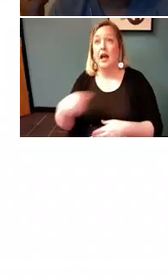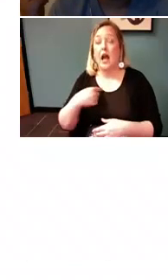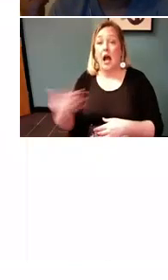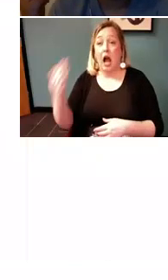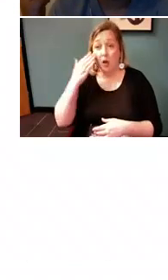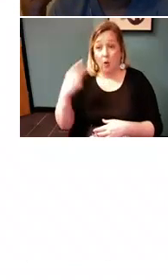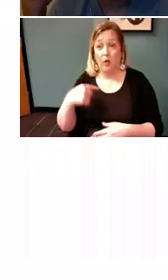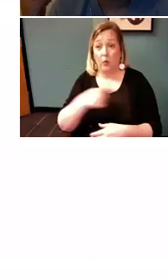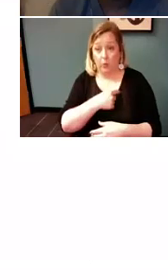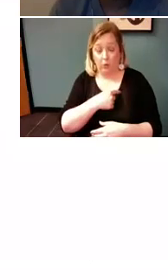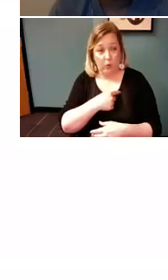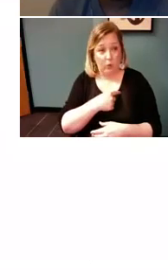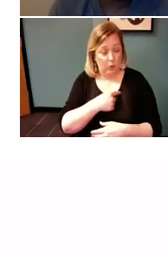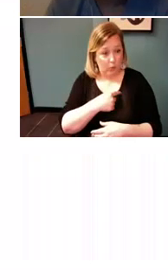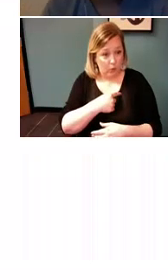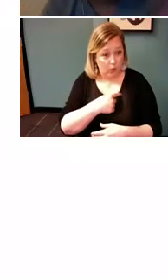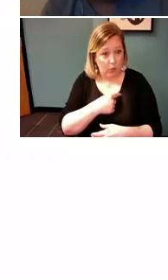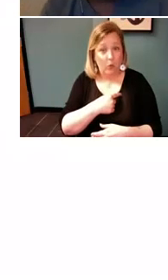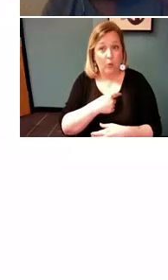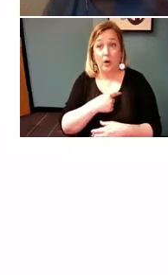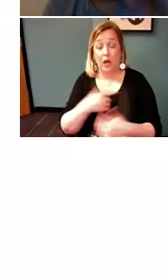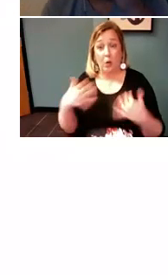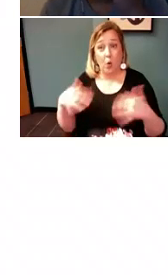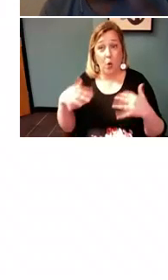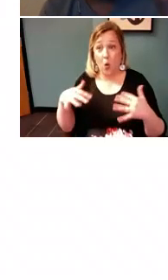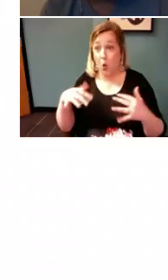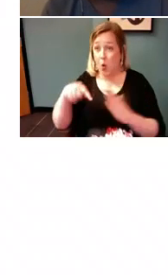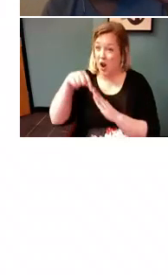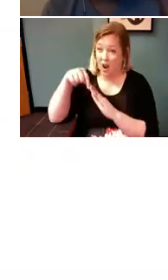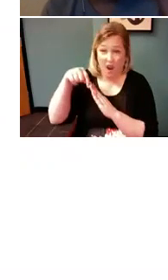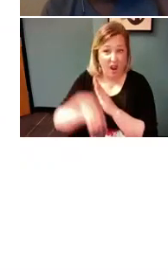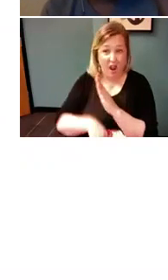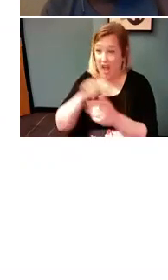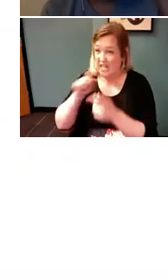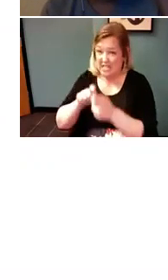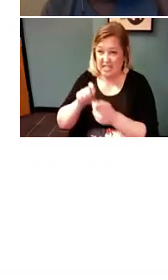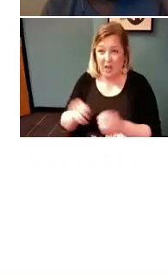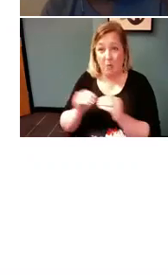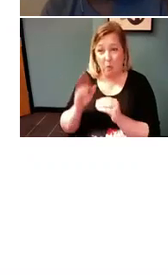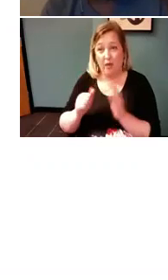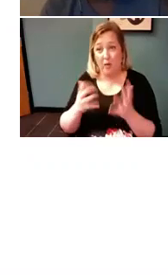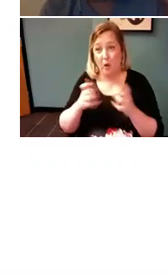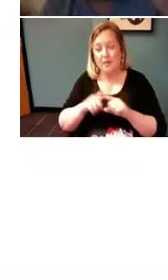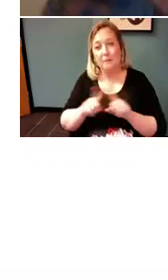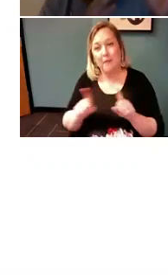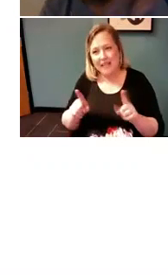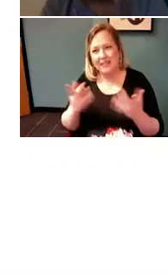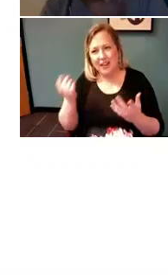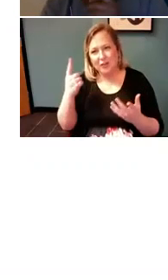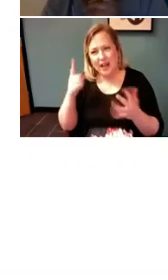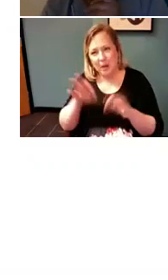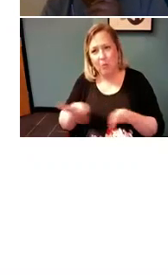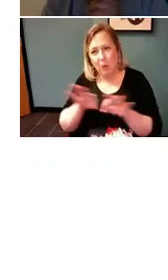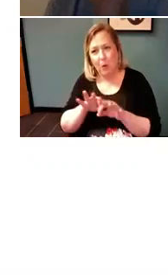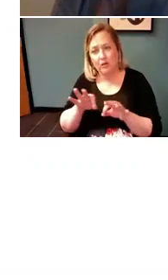into a bit more detail than we wanted to, but these are important things that you want to learn about. And that is the